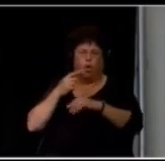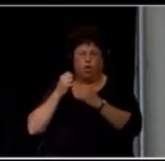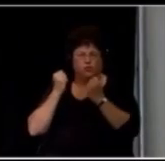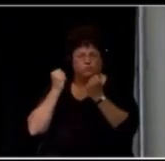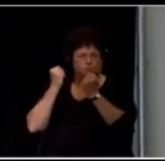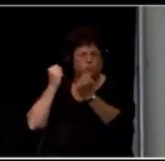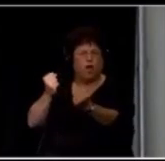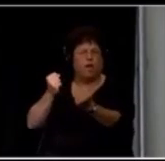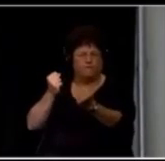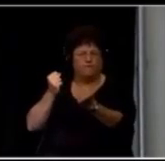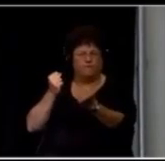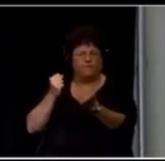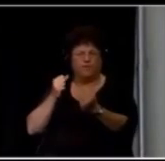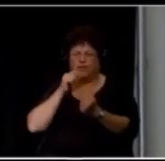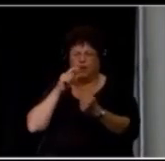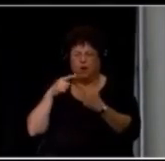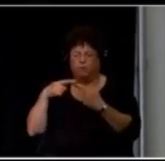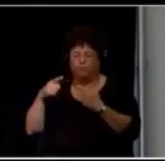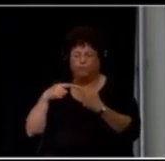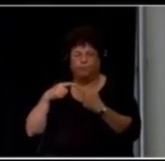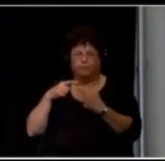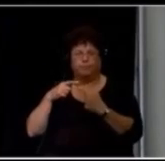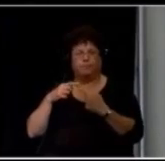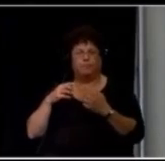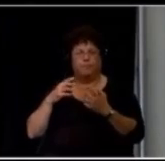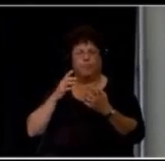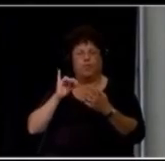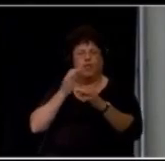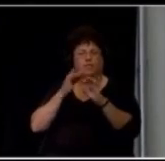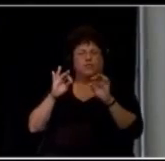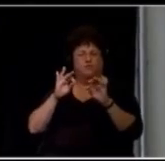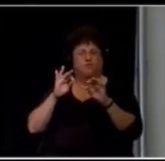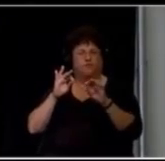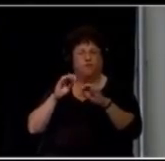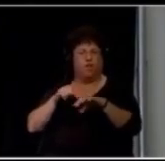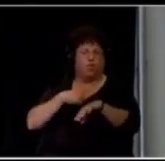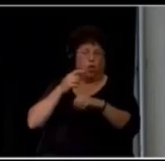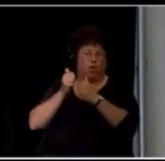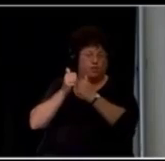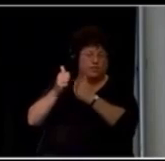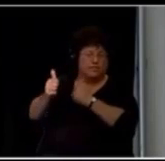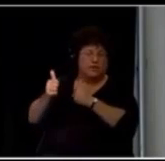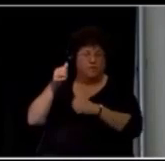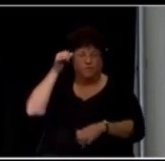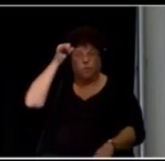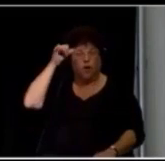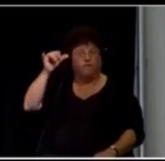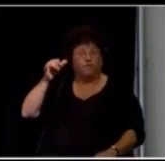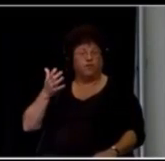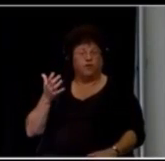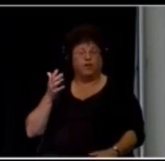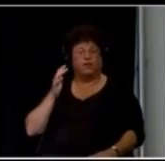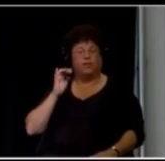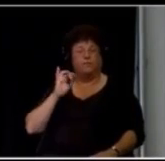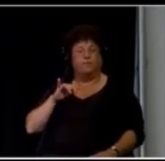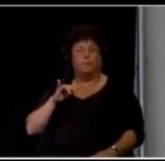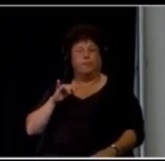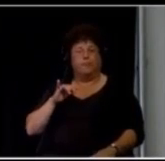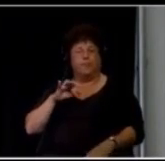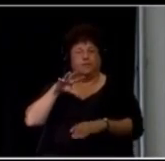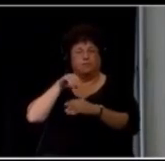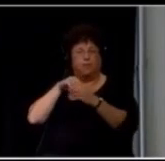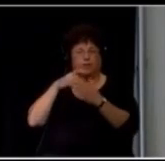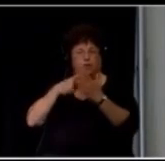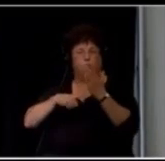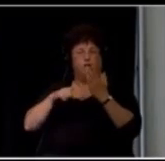thing. But it is free long distance forever, and it's basically built into